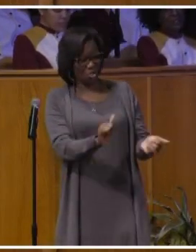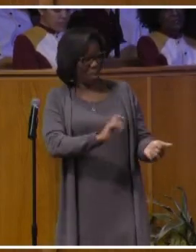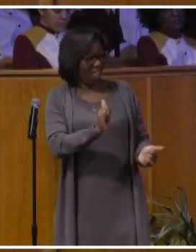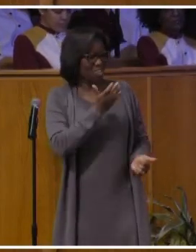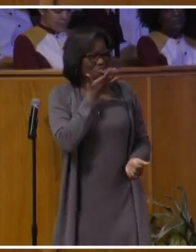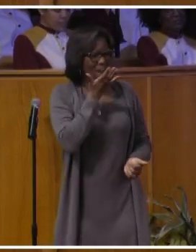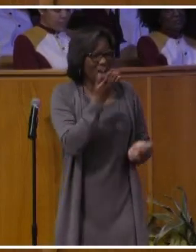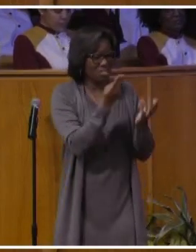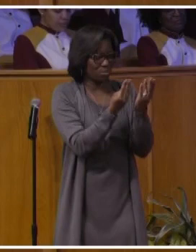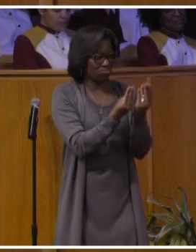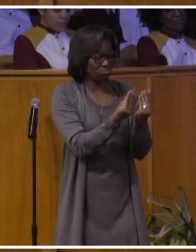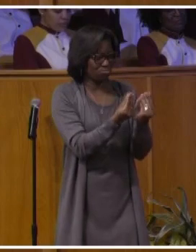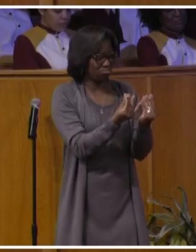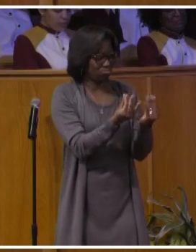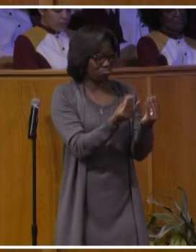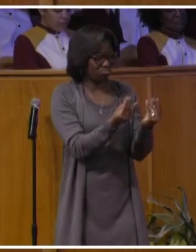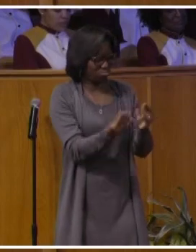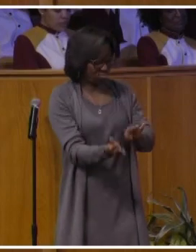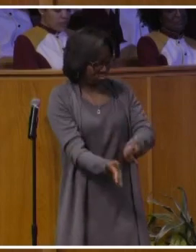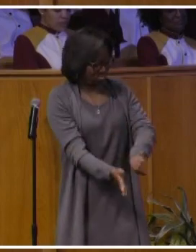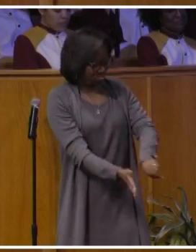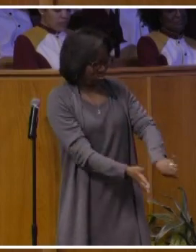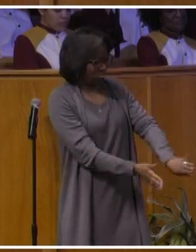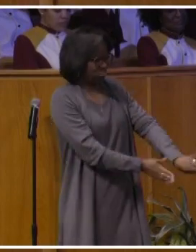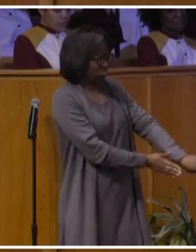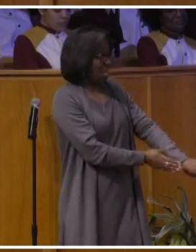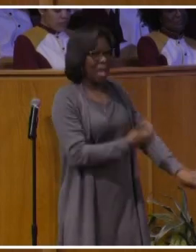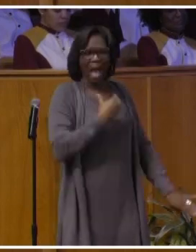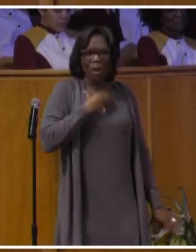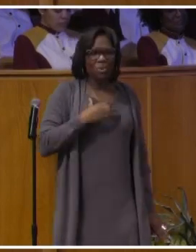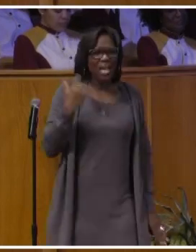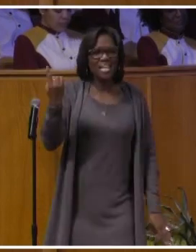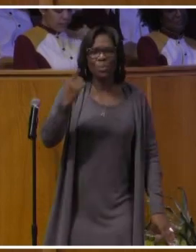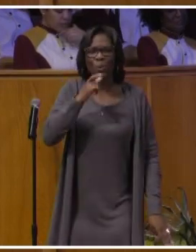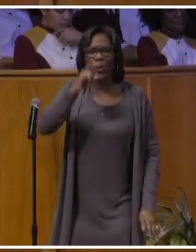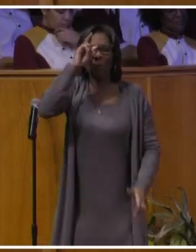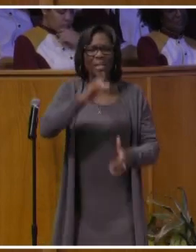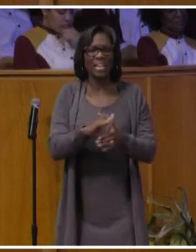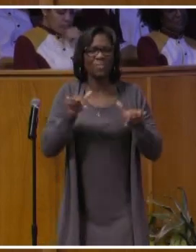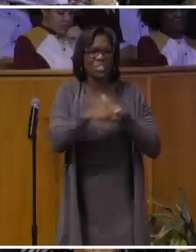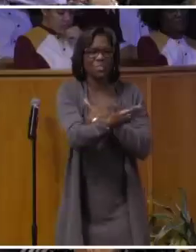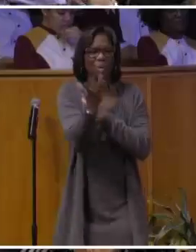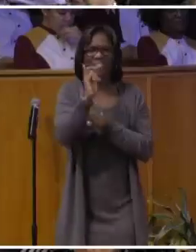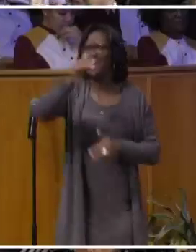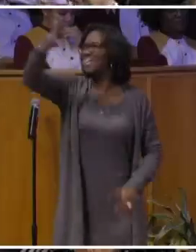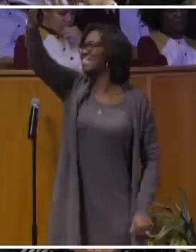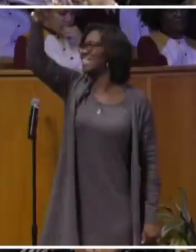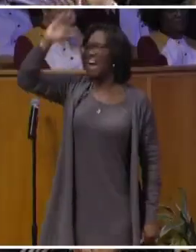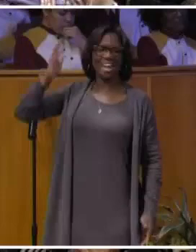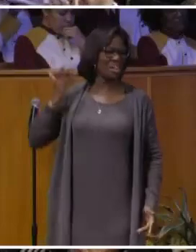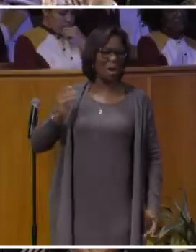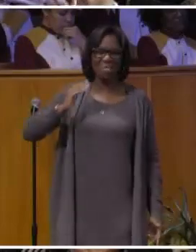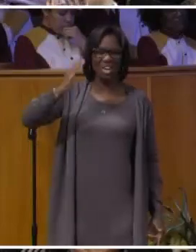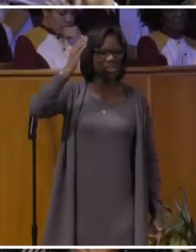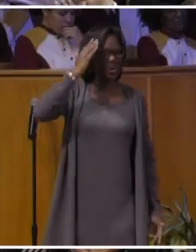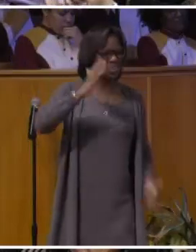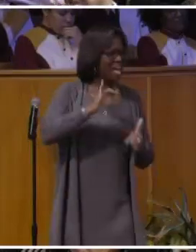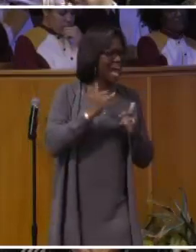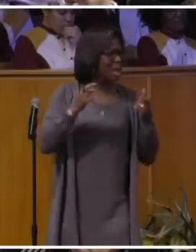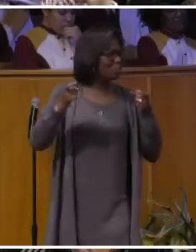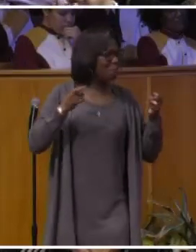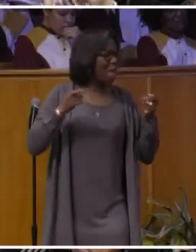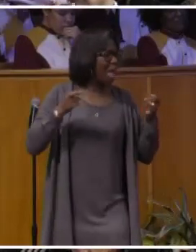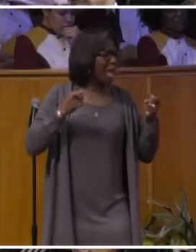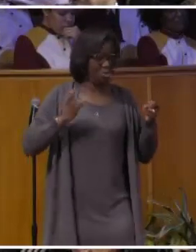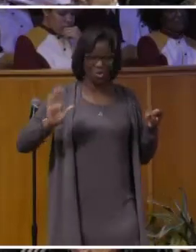and wither away like the green herb." And I wish I had a witness in here that God knows how to